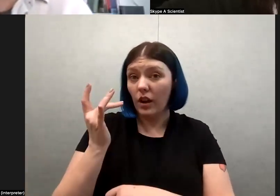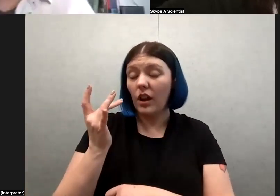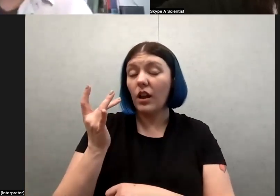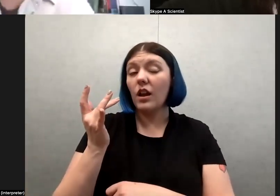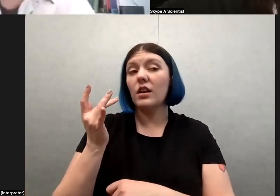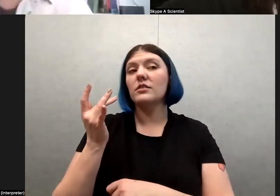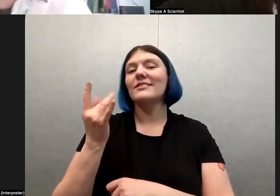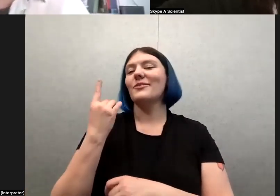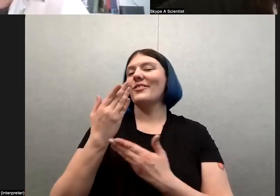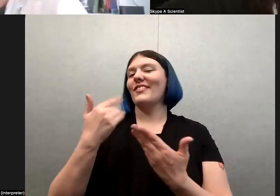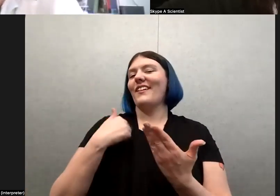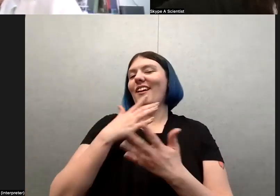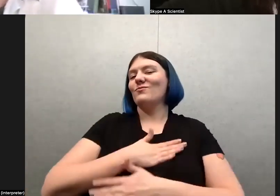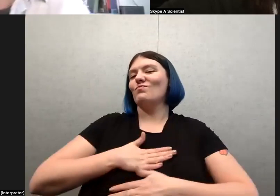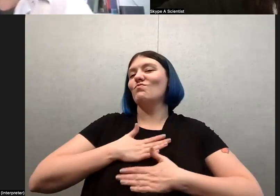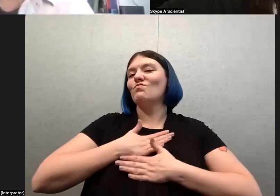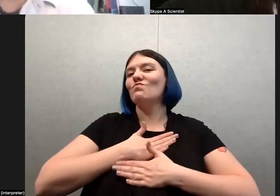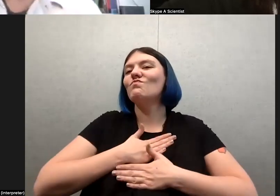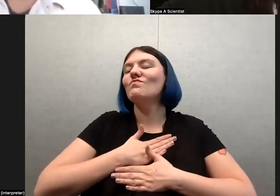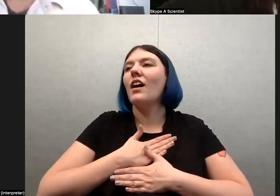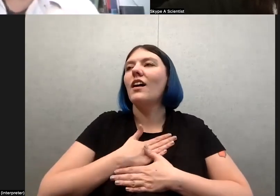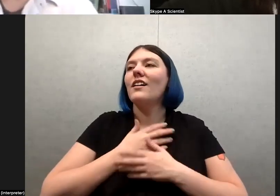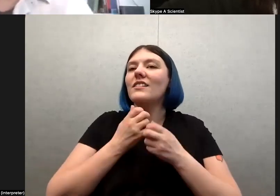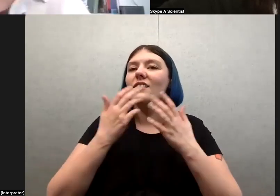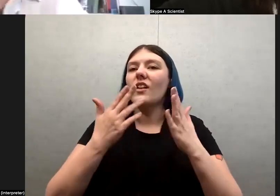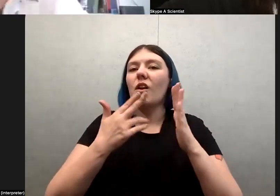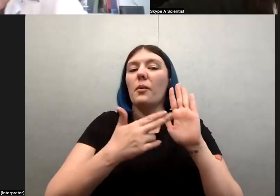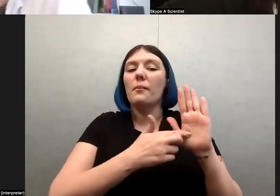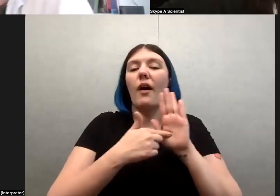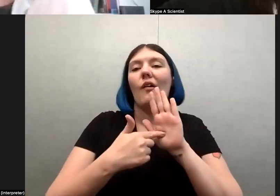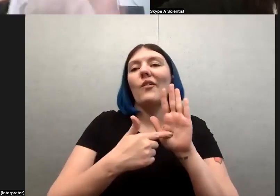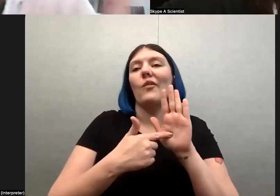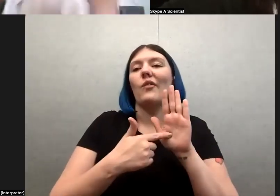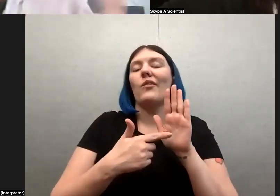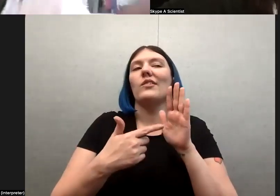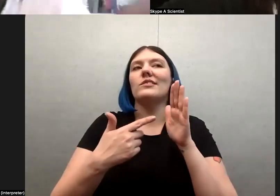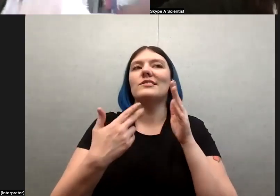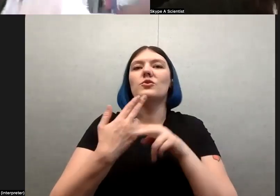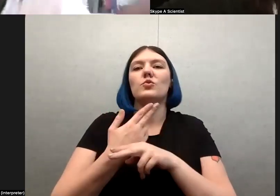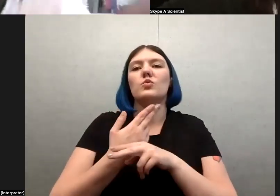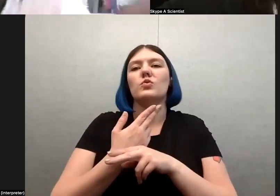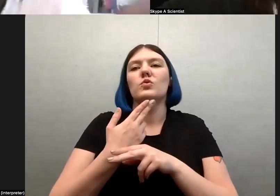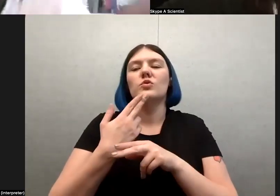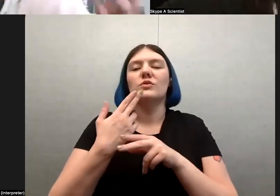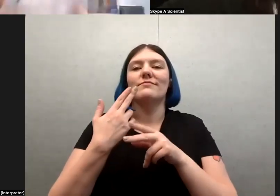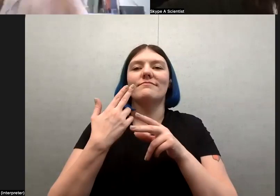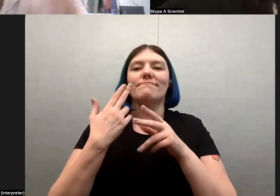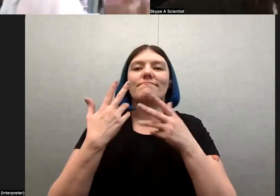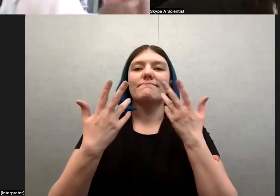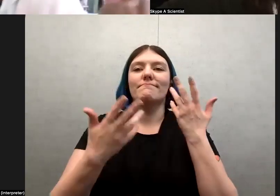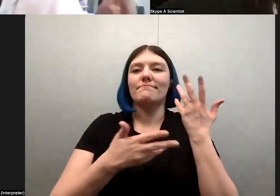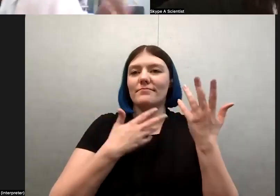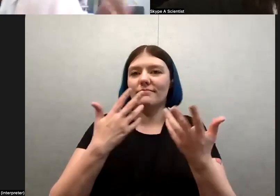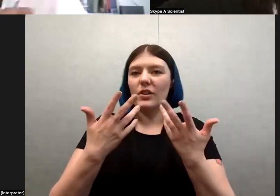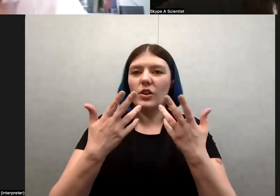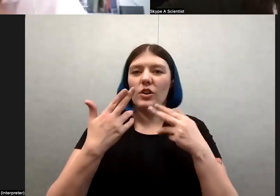of the things that I really like to do, a lot of the models are built using a programming software, a statistical software